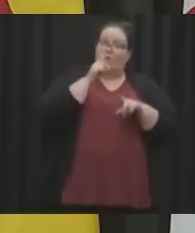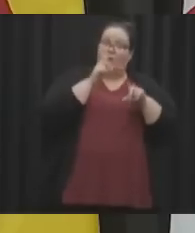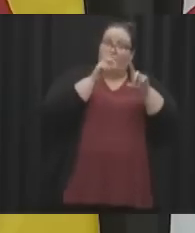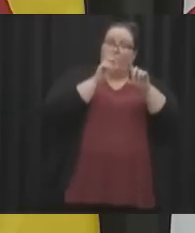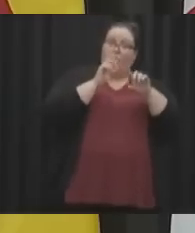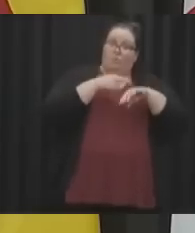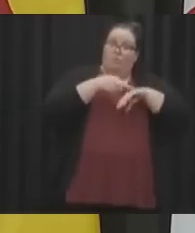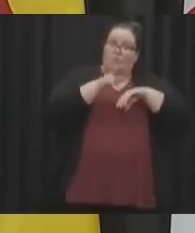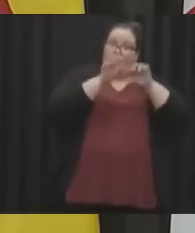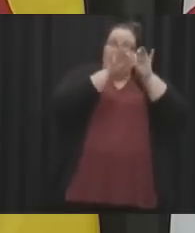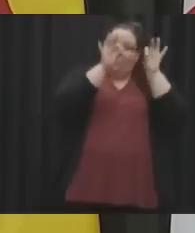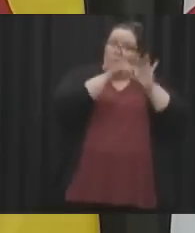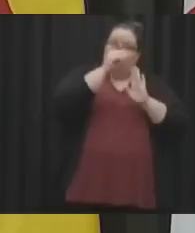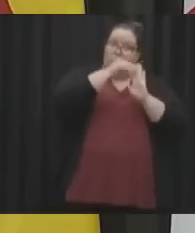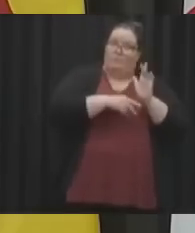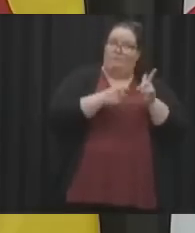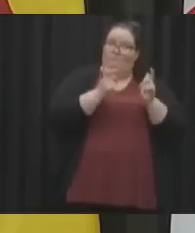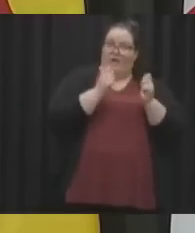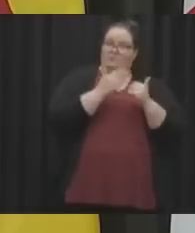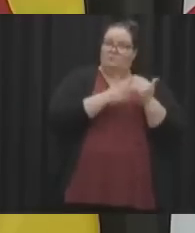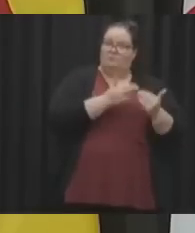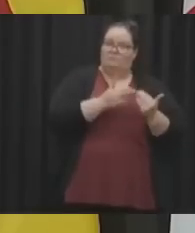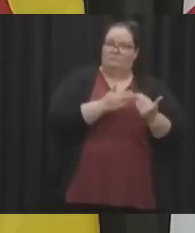that something you'd consider implementing, if not?